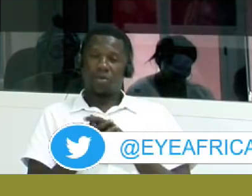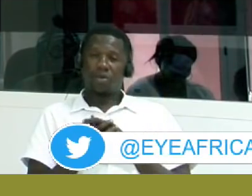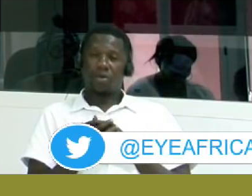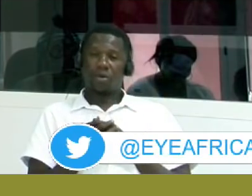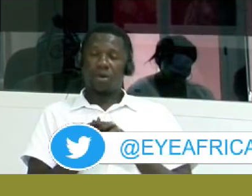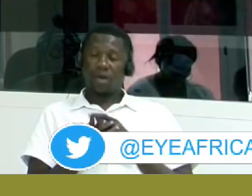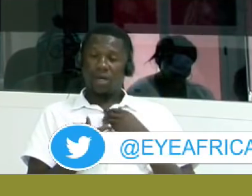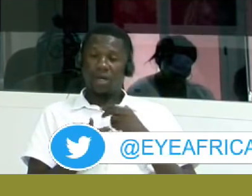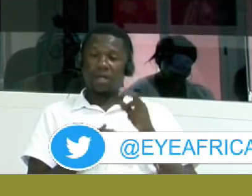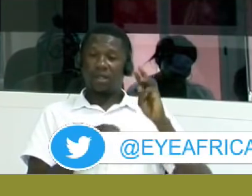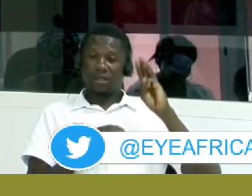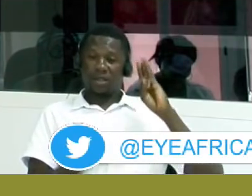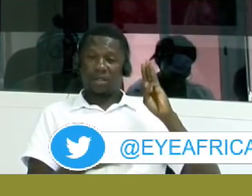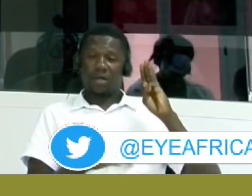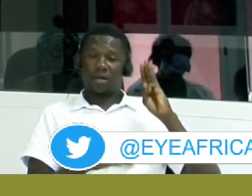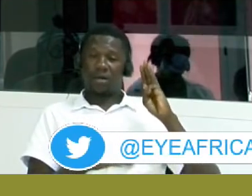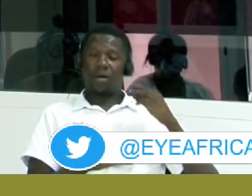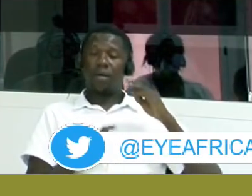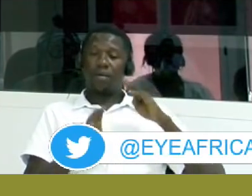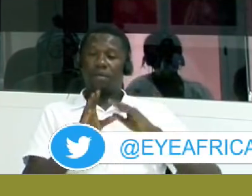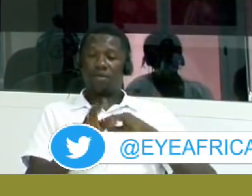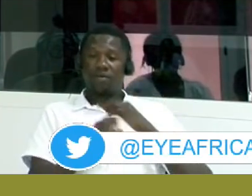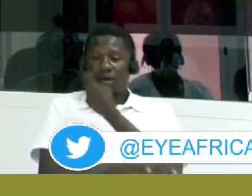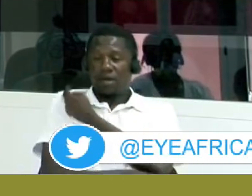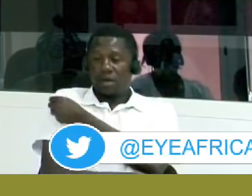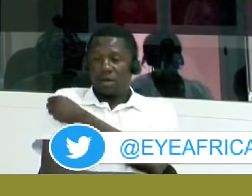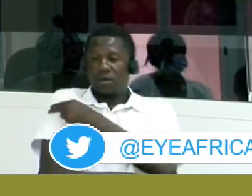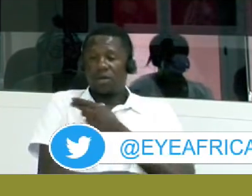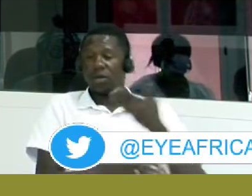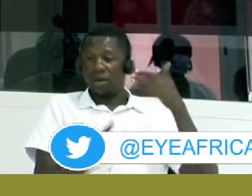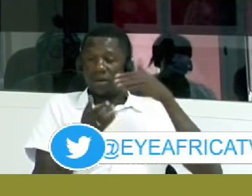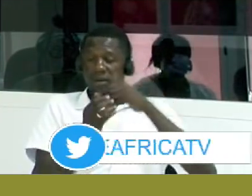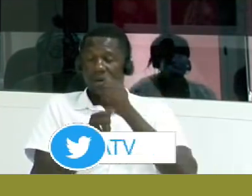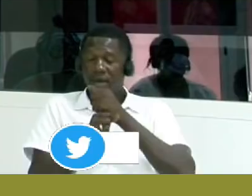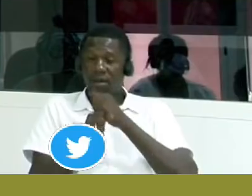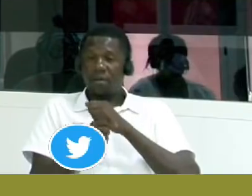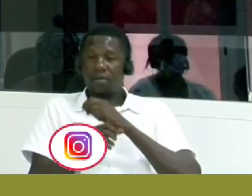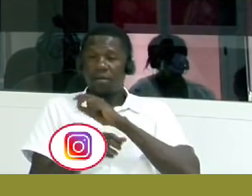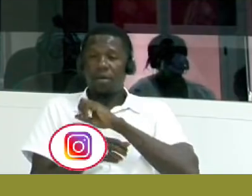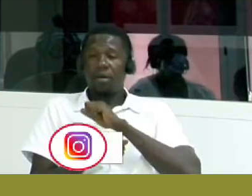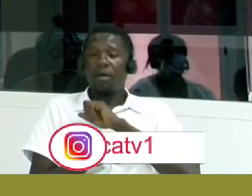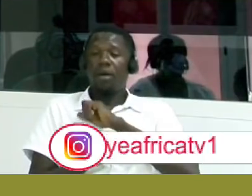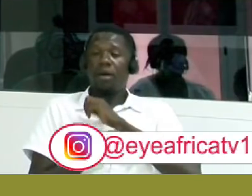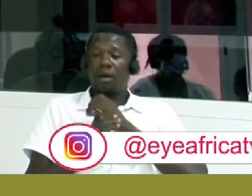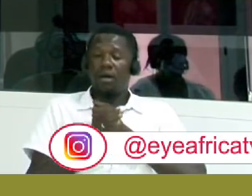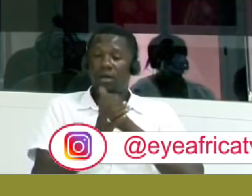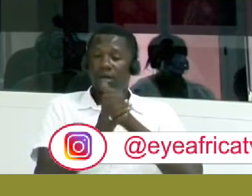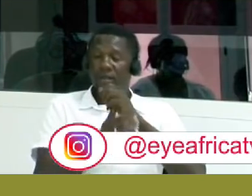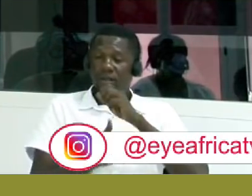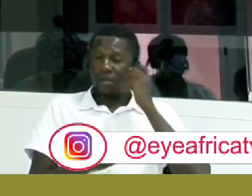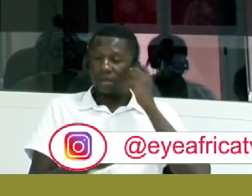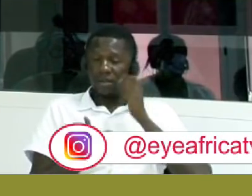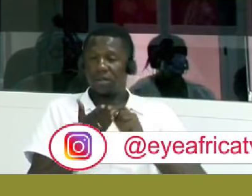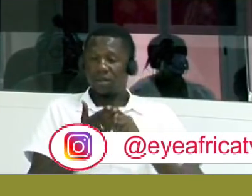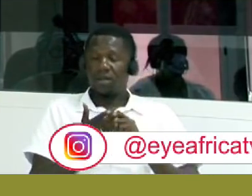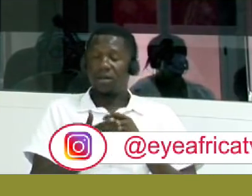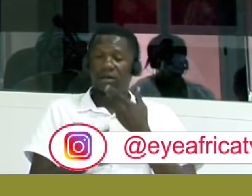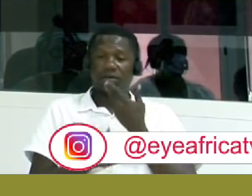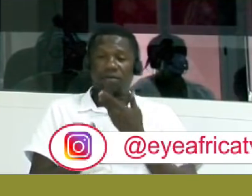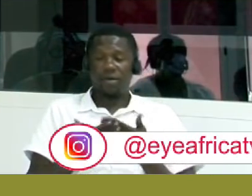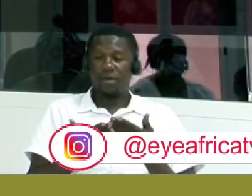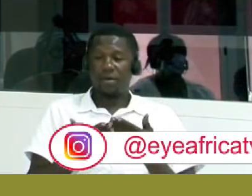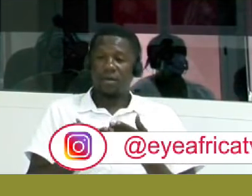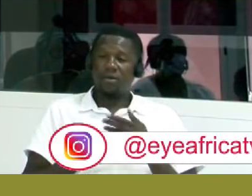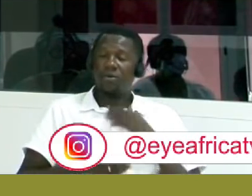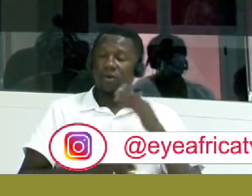scout, member of the Red Cross until I became assistant secretary, and ended up where I ended up. So I know